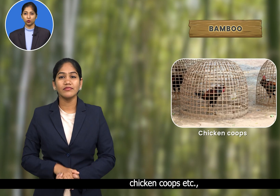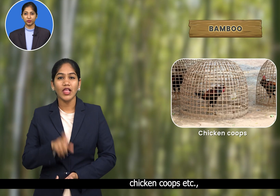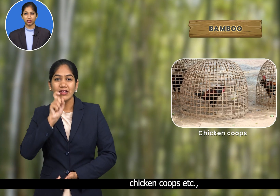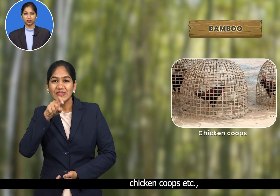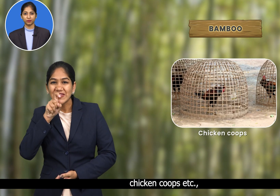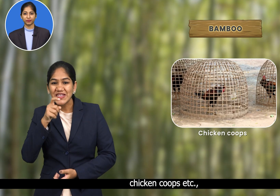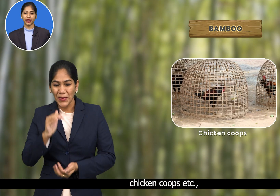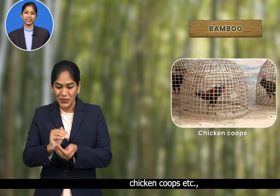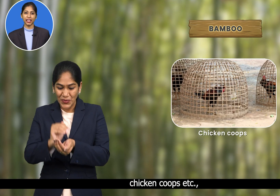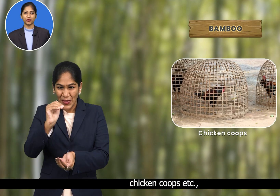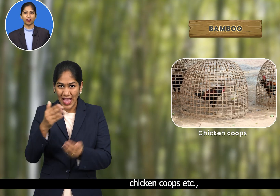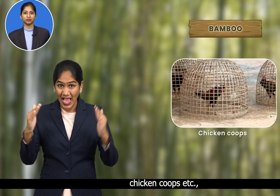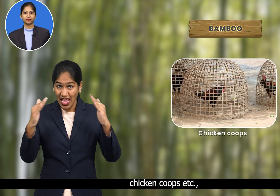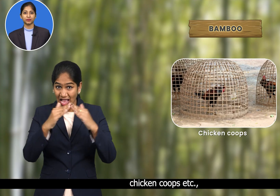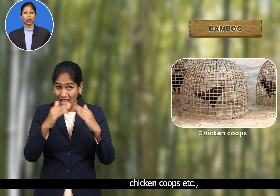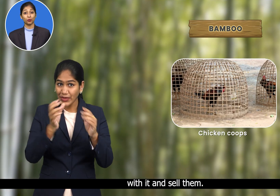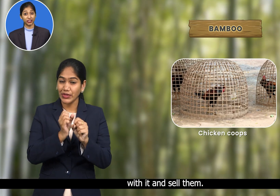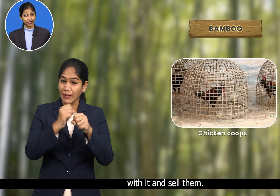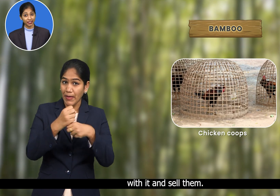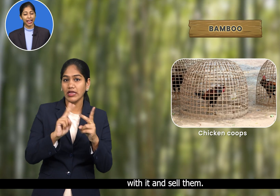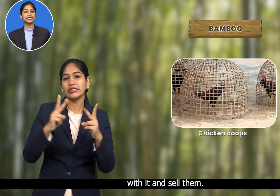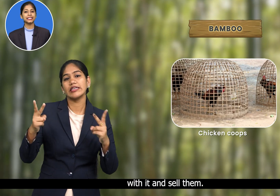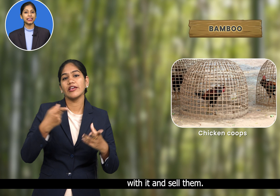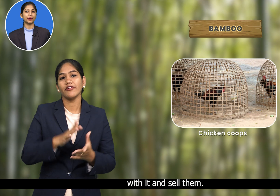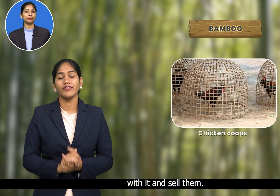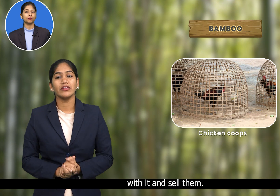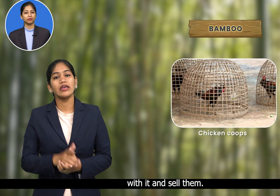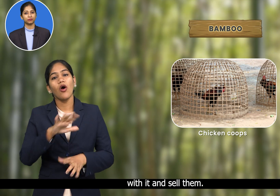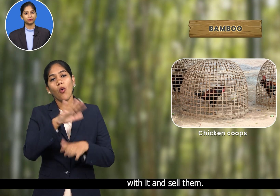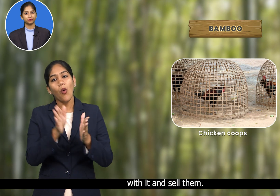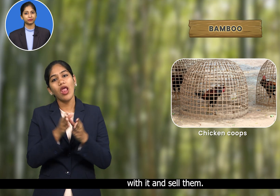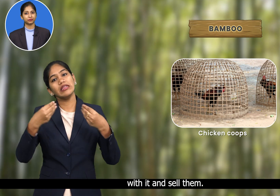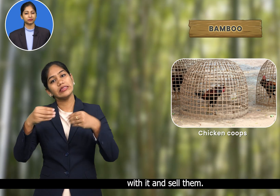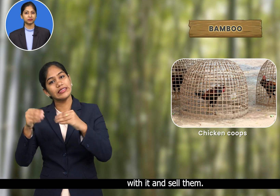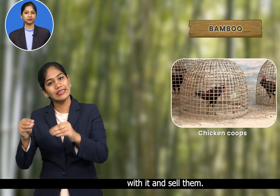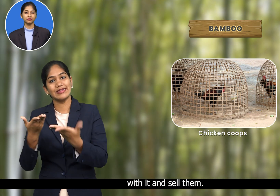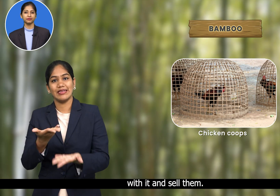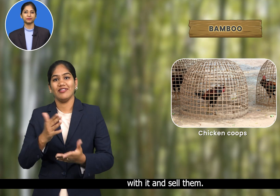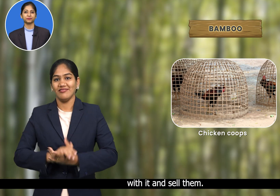chicken coops, etc. with it and sell them.